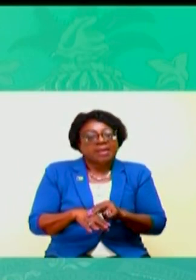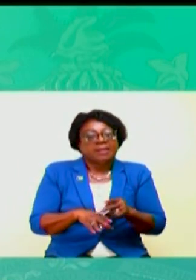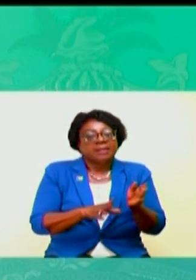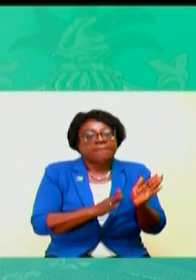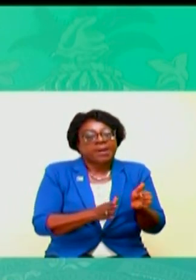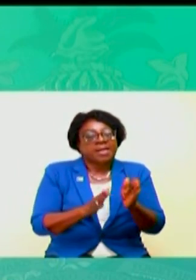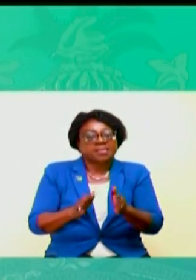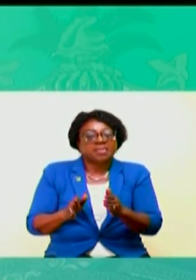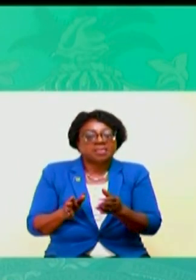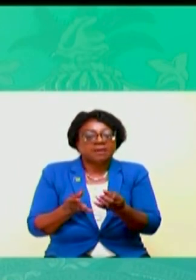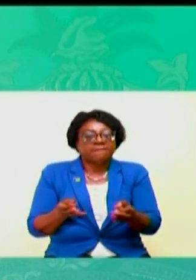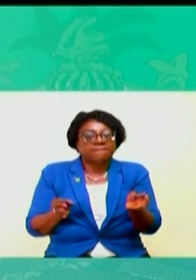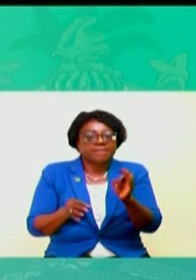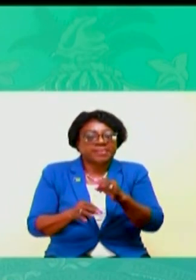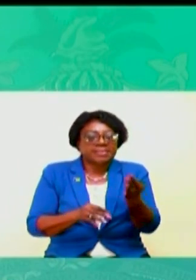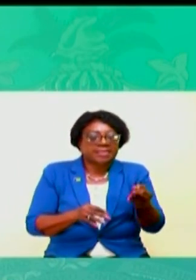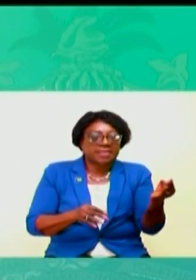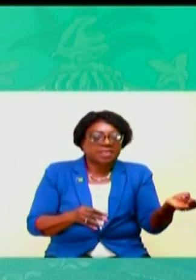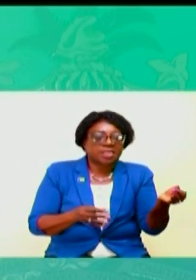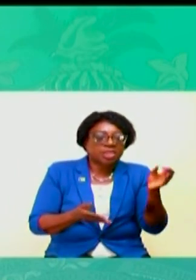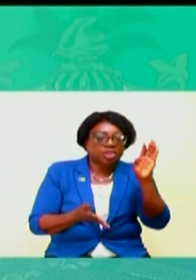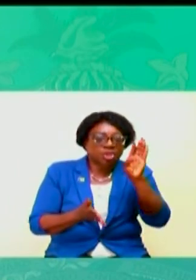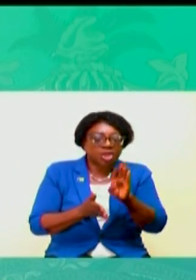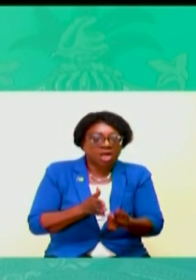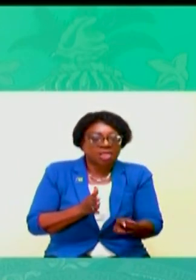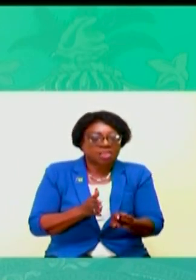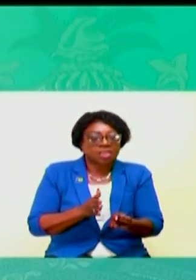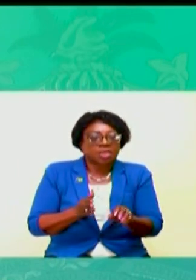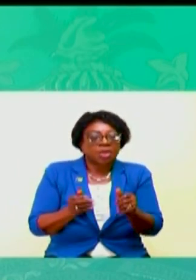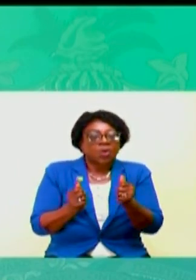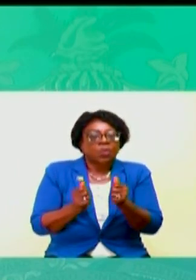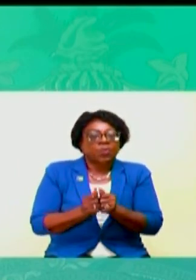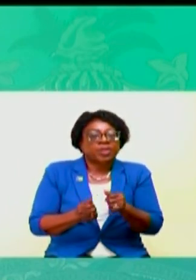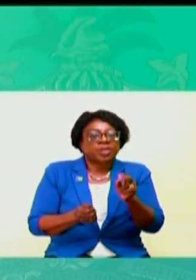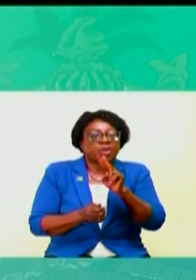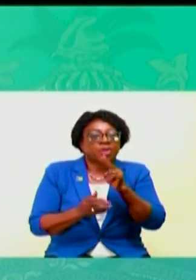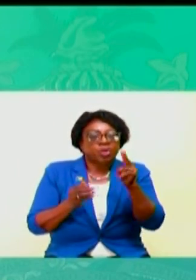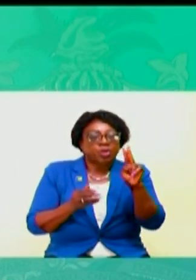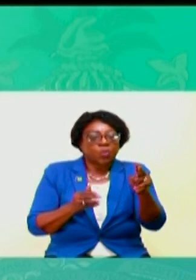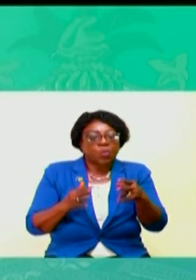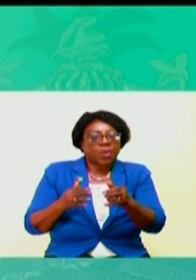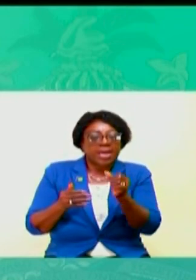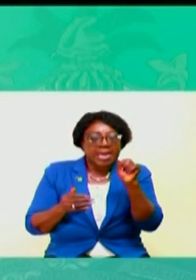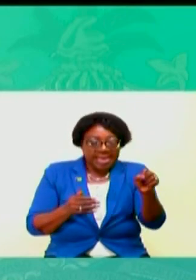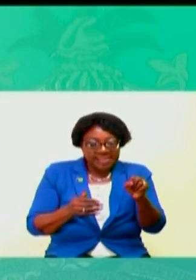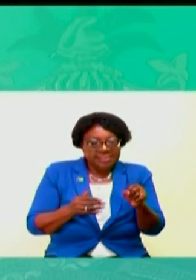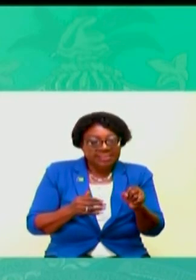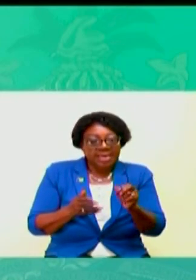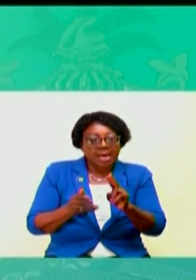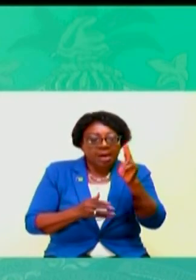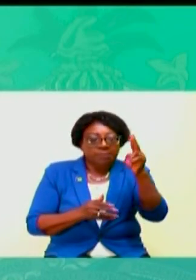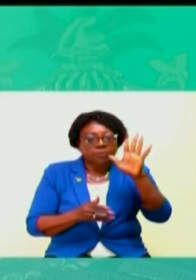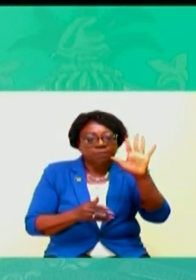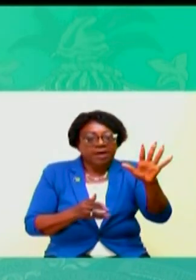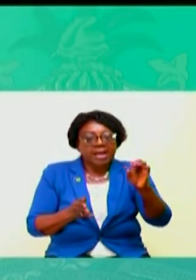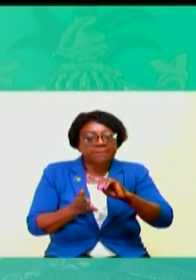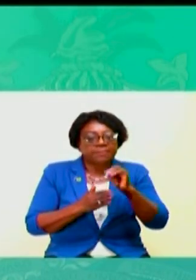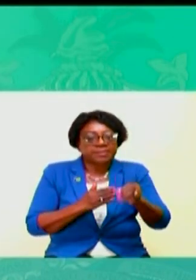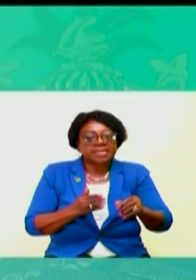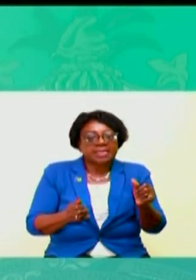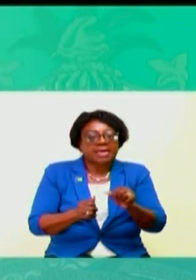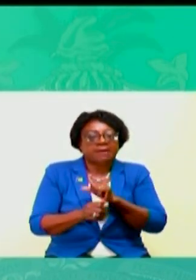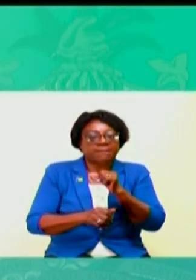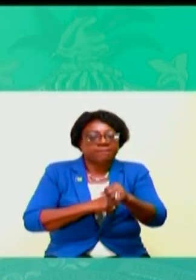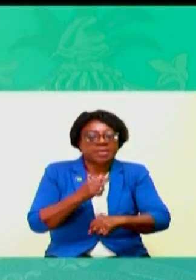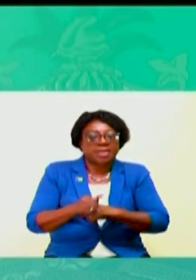and the port facility fee with the U.S. Consumer Price Index of up to 5% a year. God help us all.